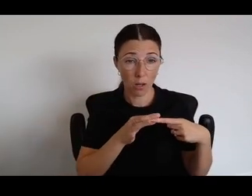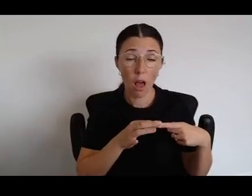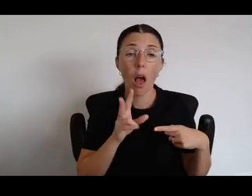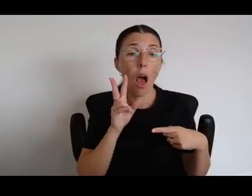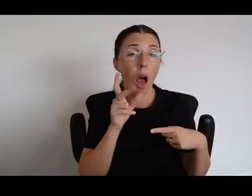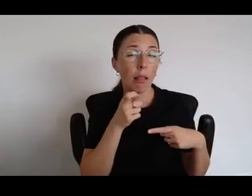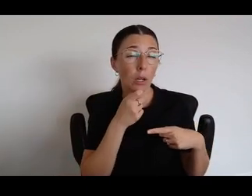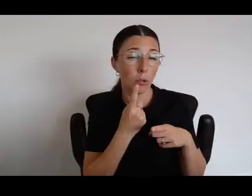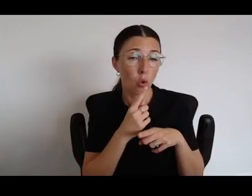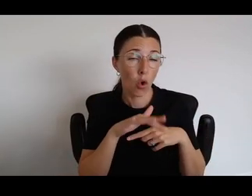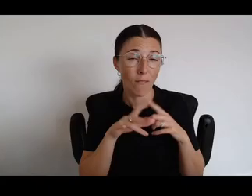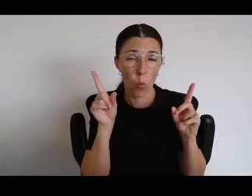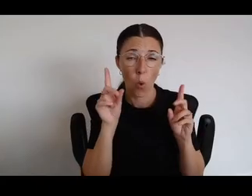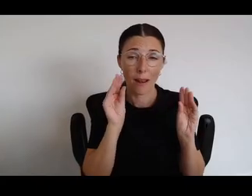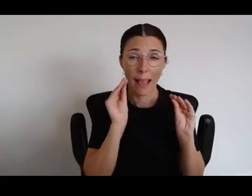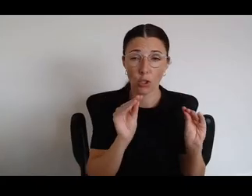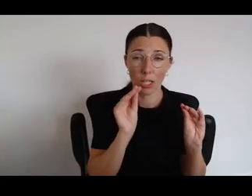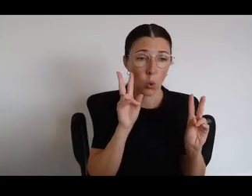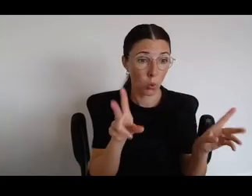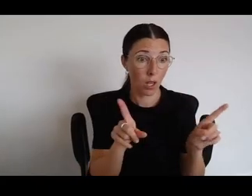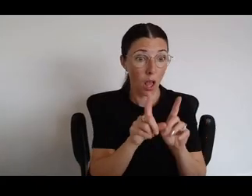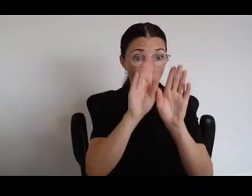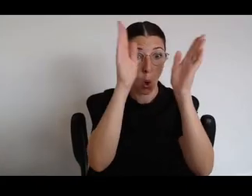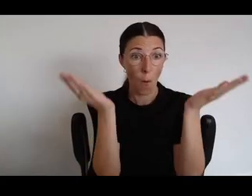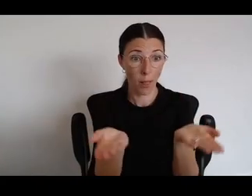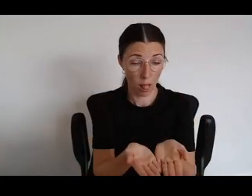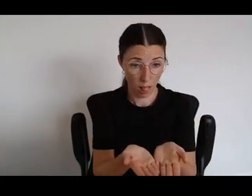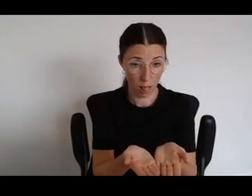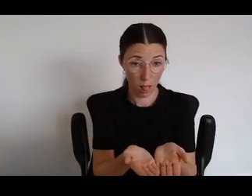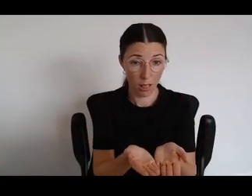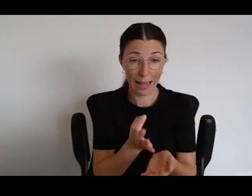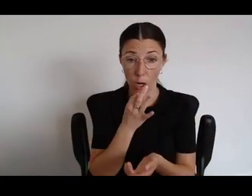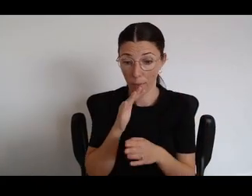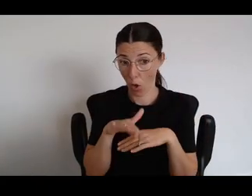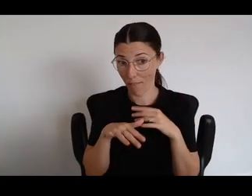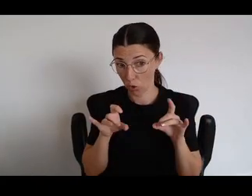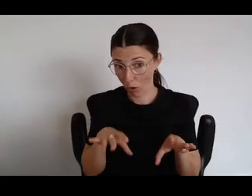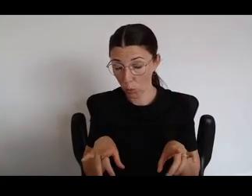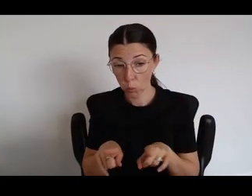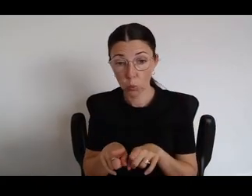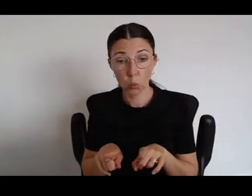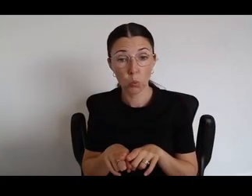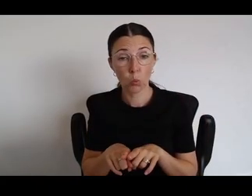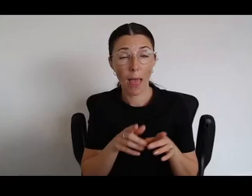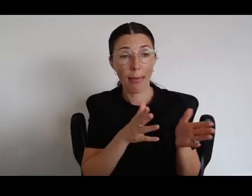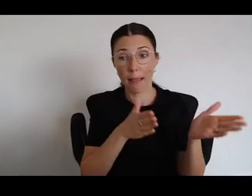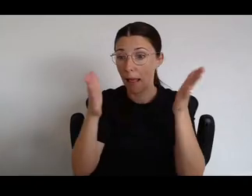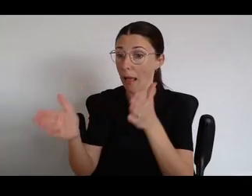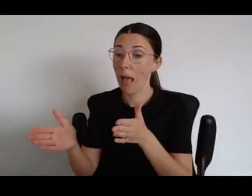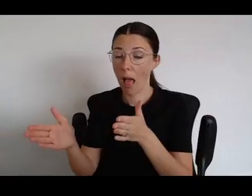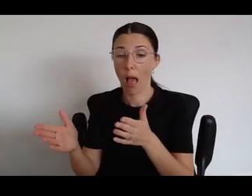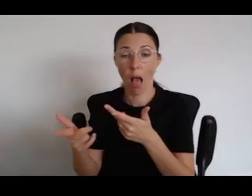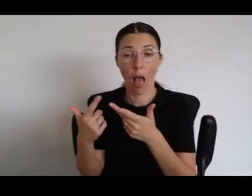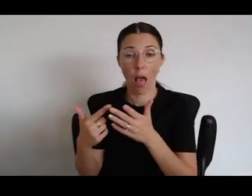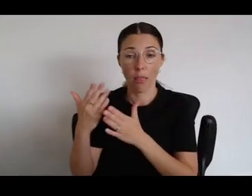education looks like globally, like big picture thing, a little bit about this country as well. And then the second half will be more about what do we